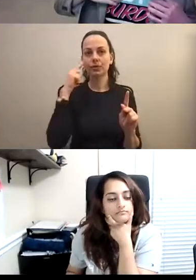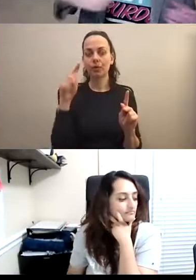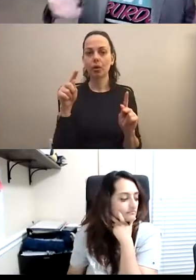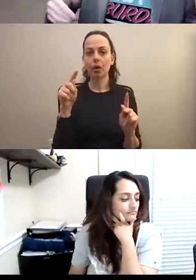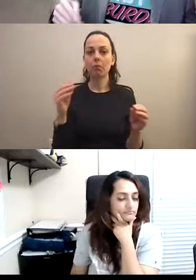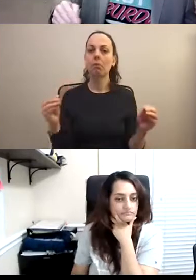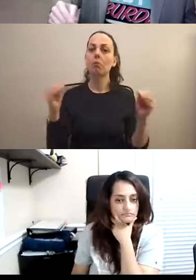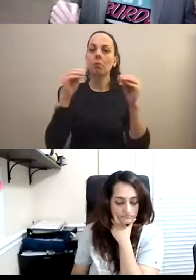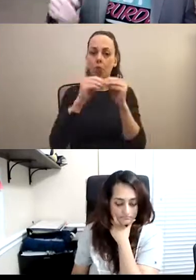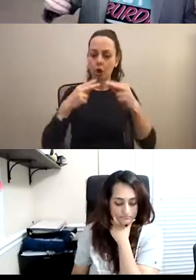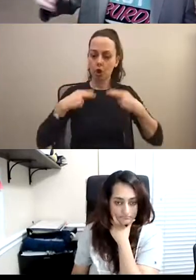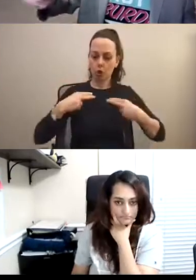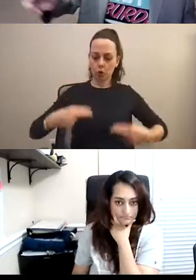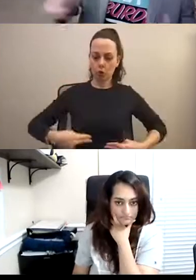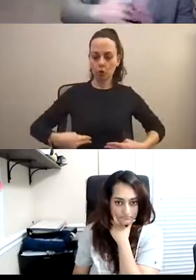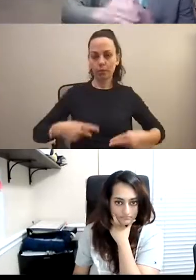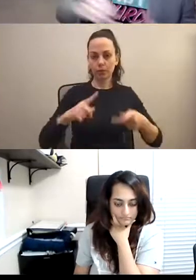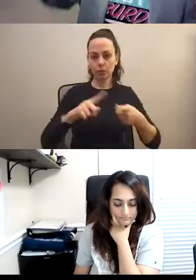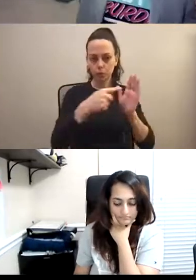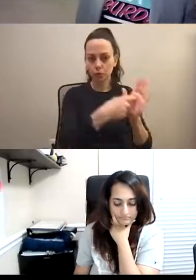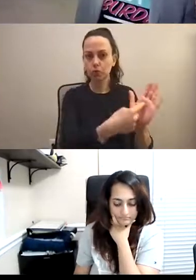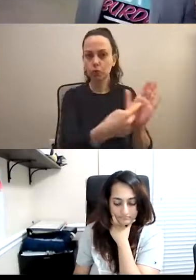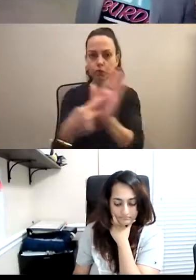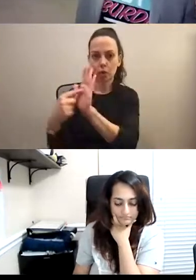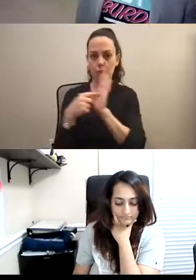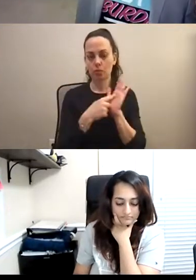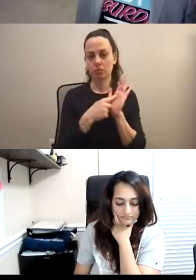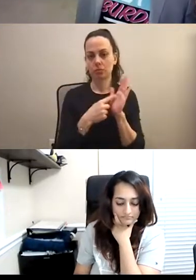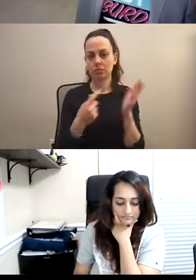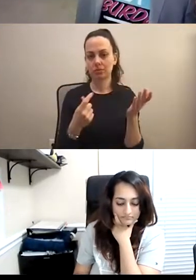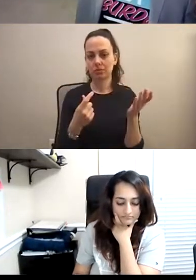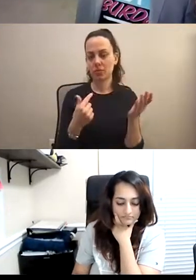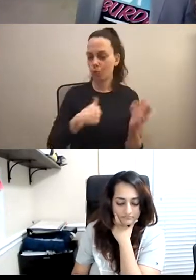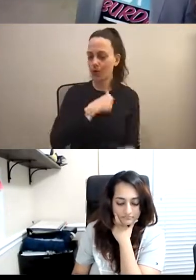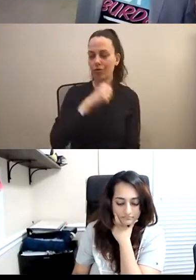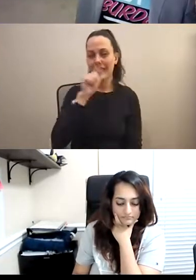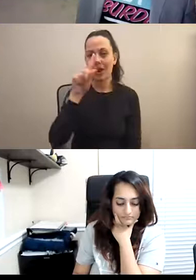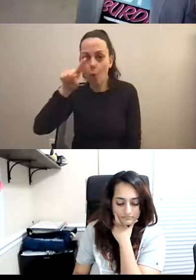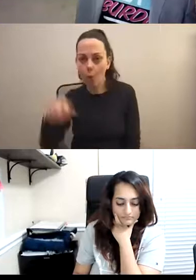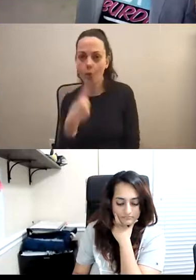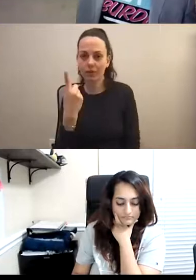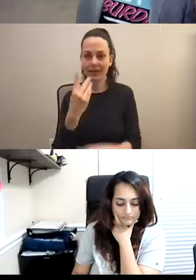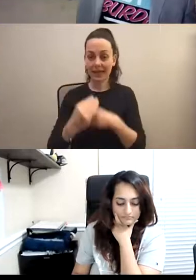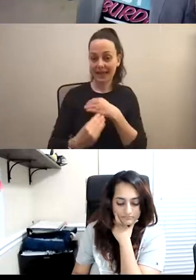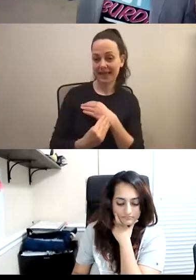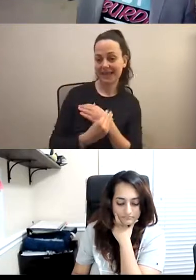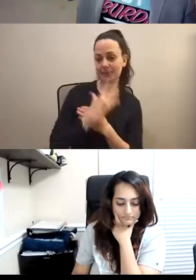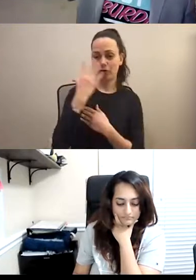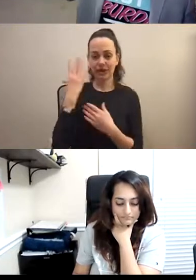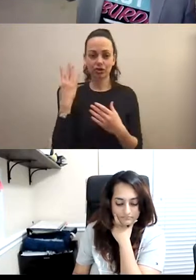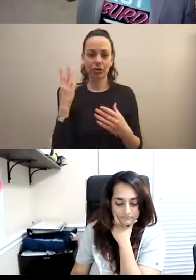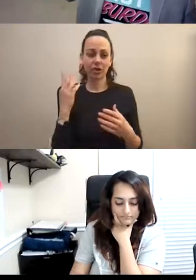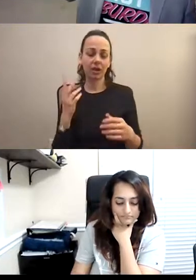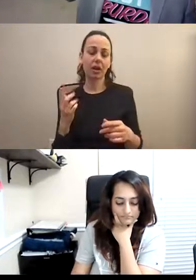more of our humanness to show, and we're not just this inspiration or this overcomer like